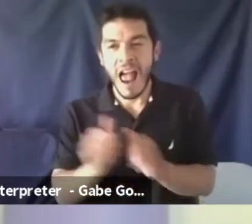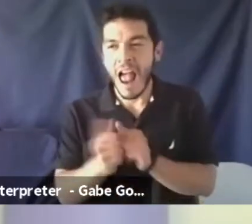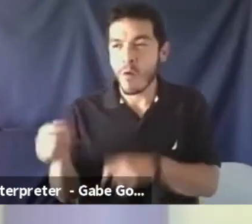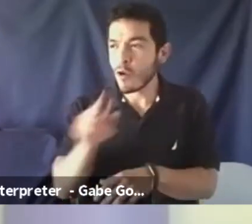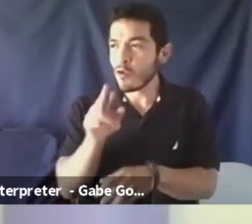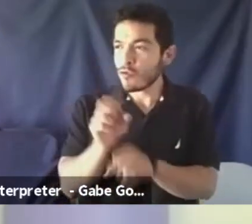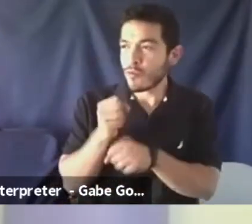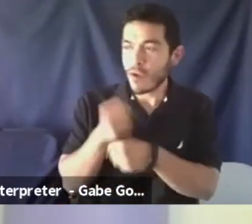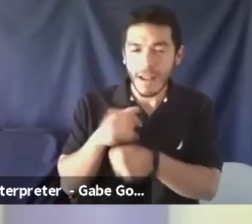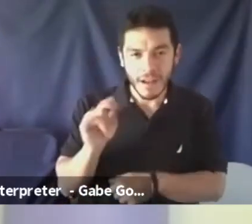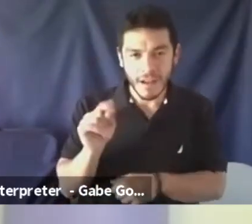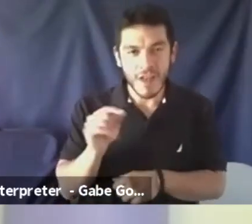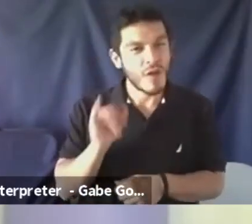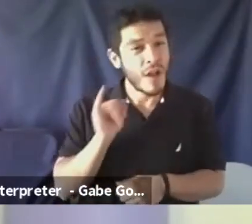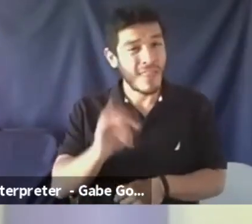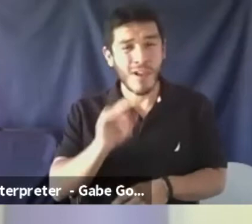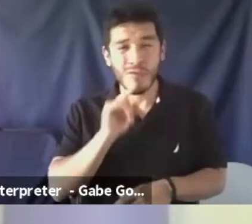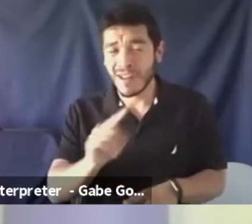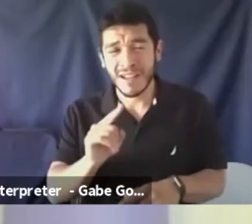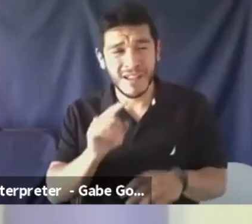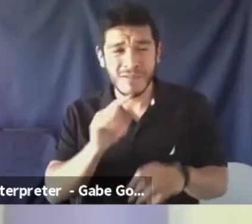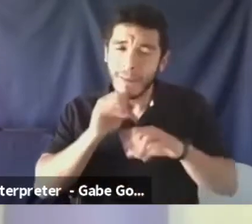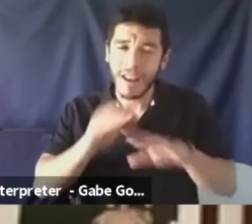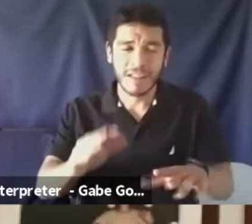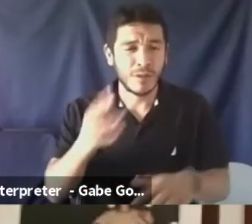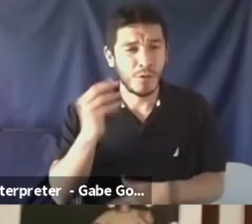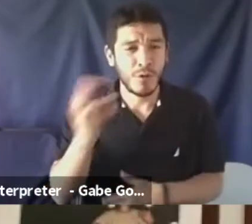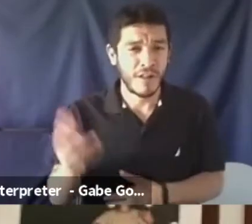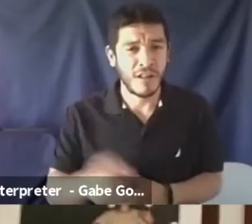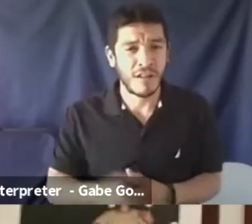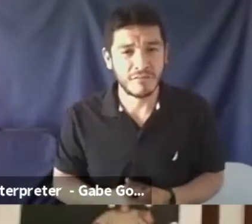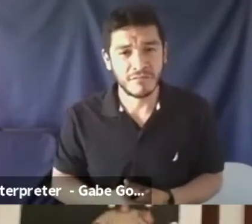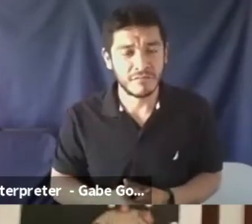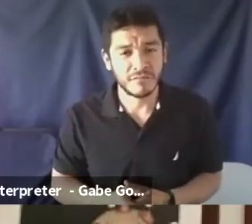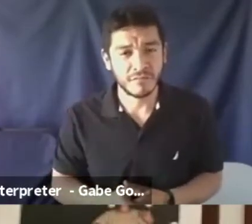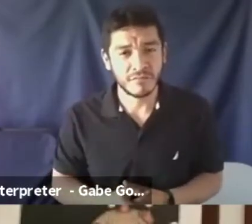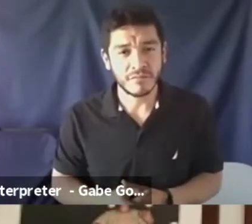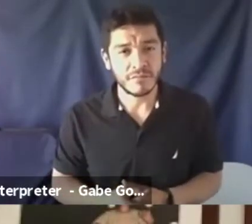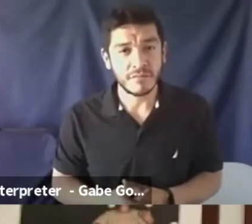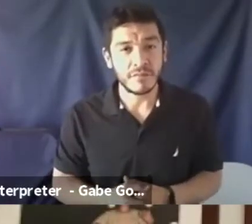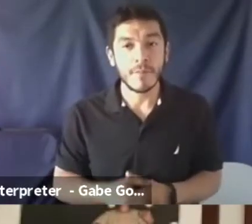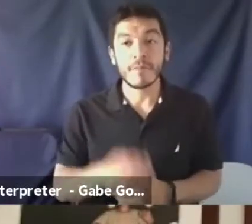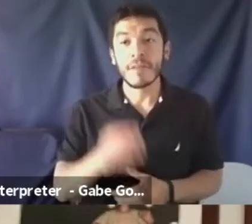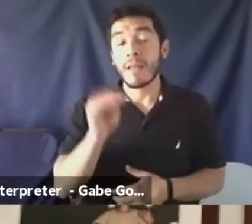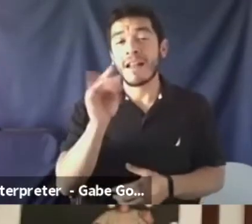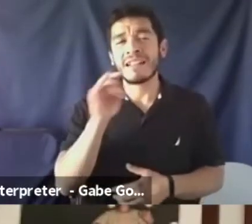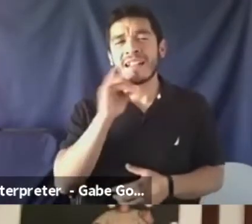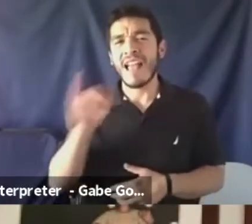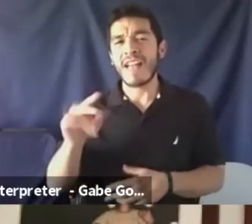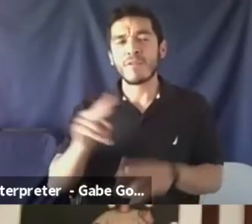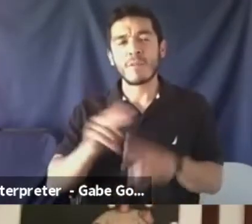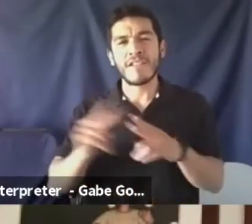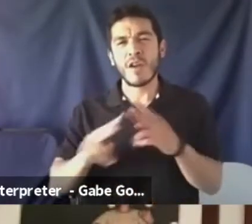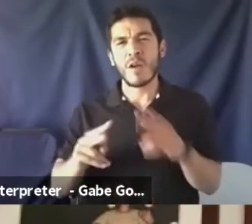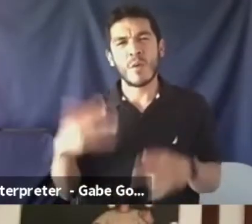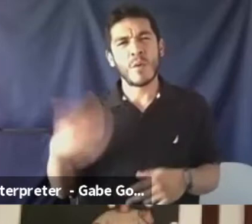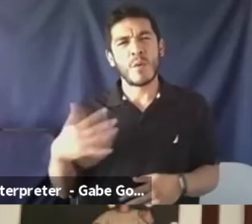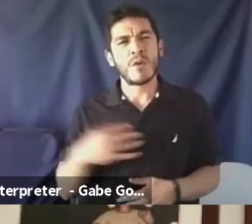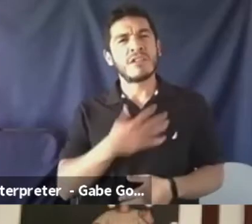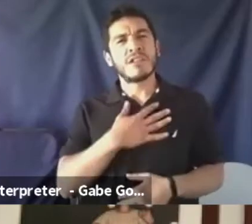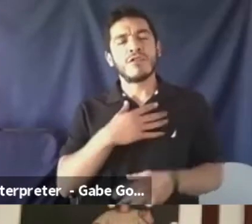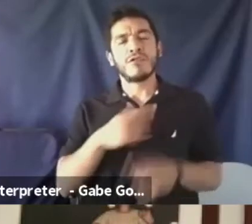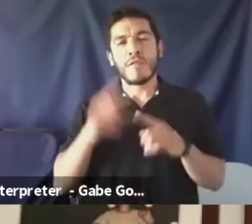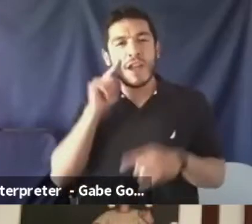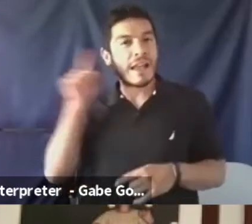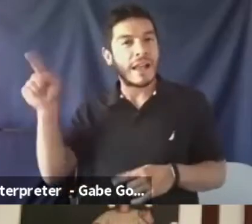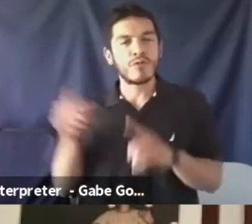recreated it. And so that was just a blessing. And that had to be so poignant and dramatic for him to kind of, relive it.